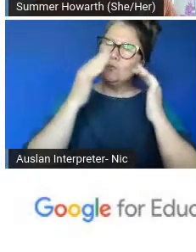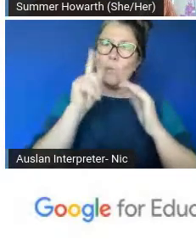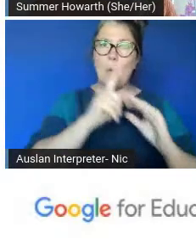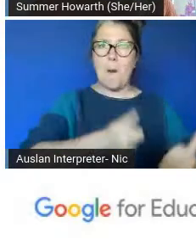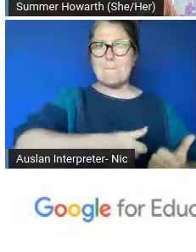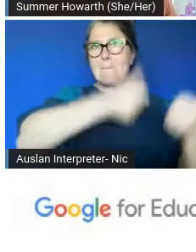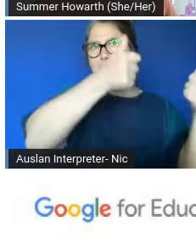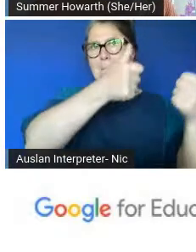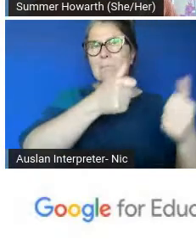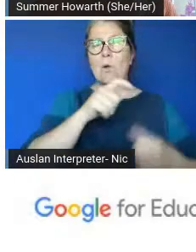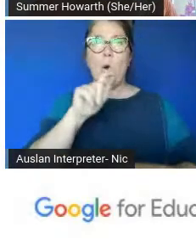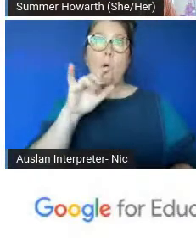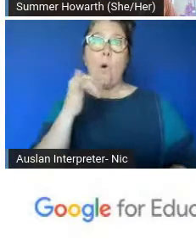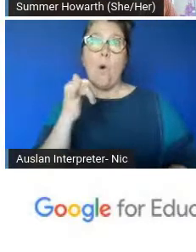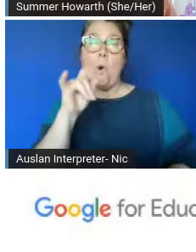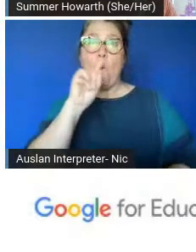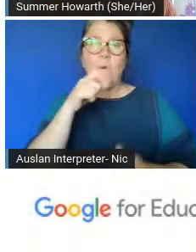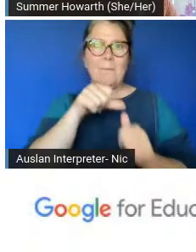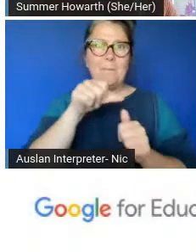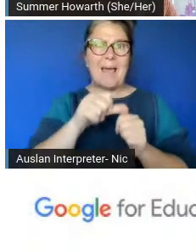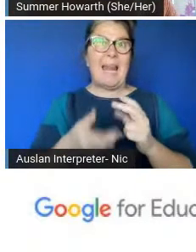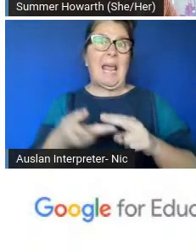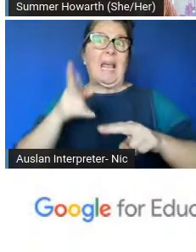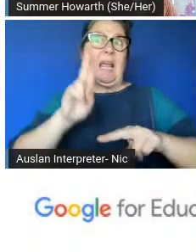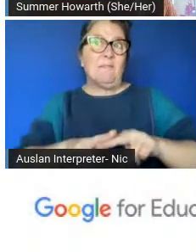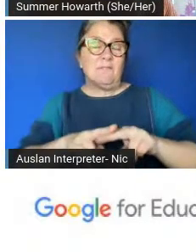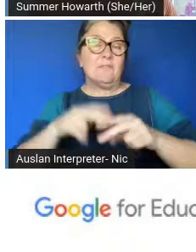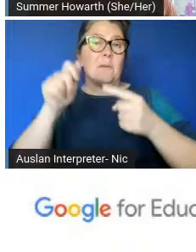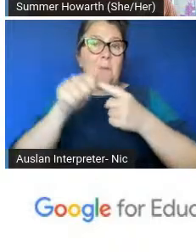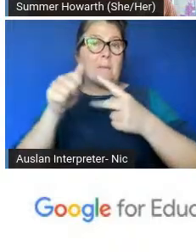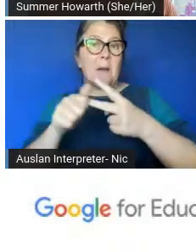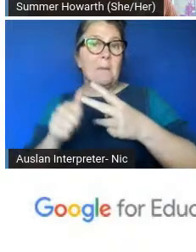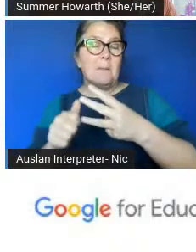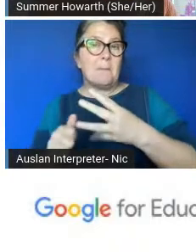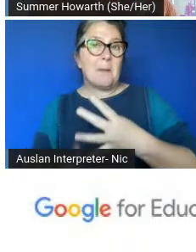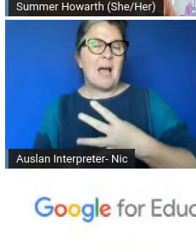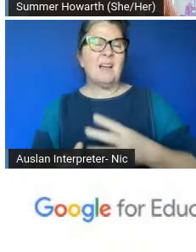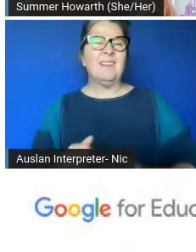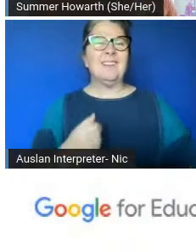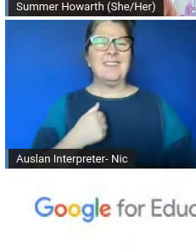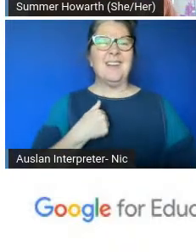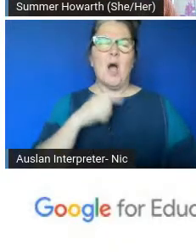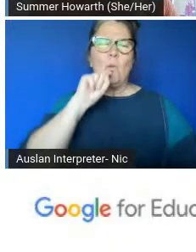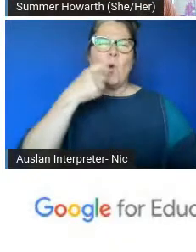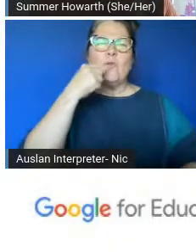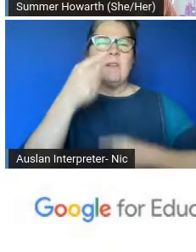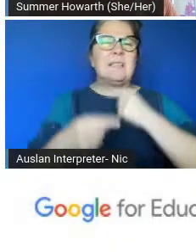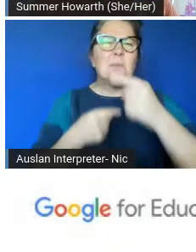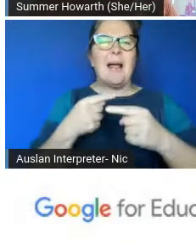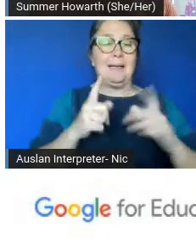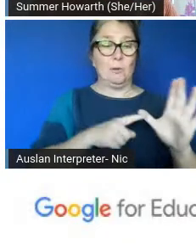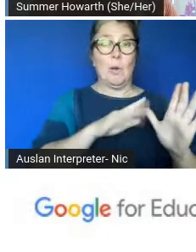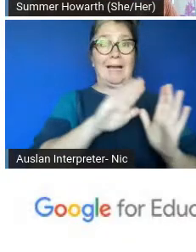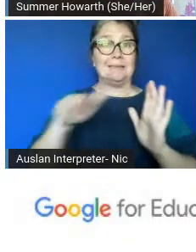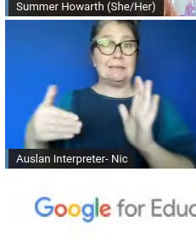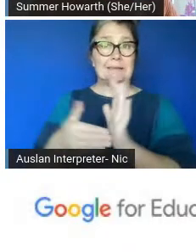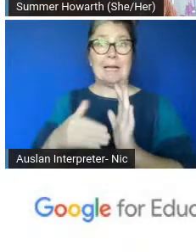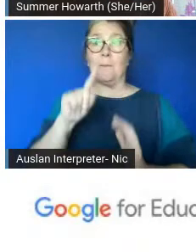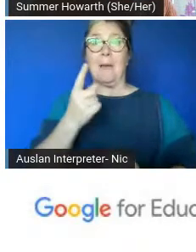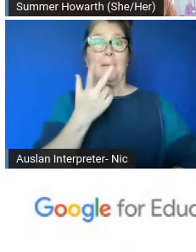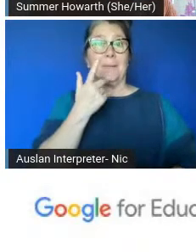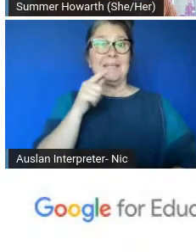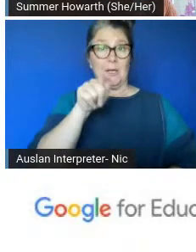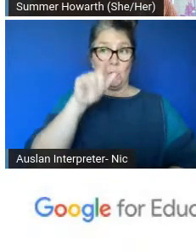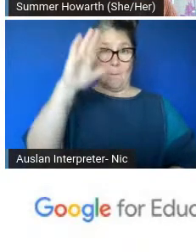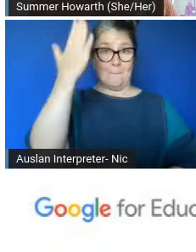if. Building out some persona cards. So I'm not going to go through all of this, but if you've used the design process, there are definitely